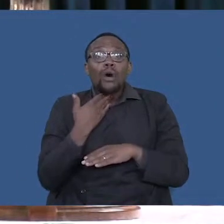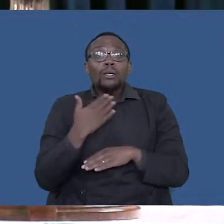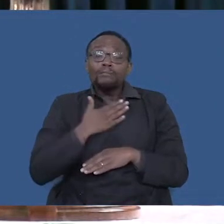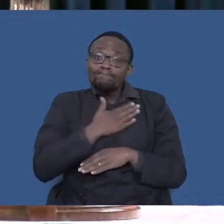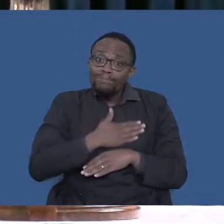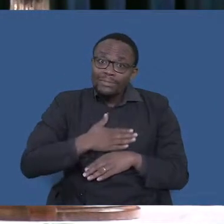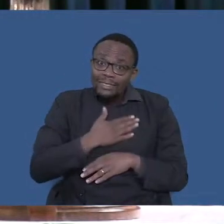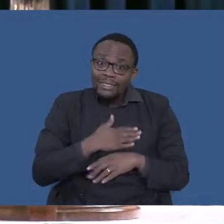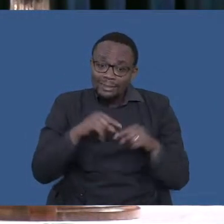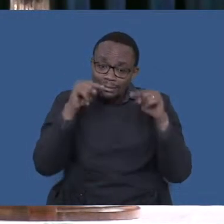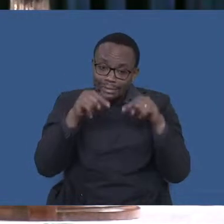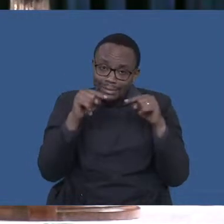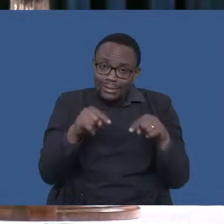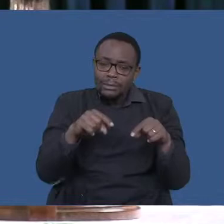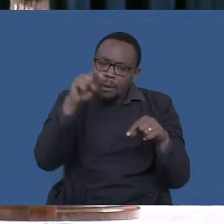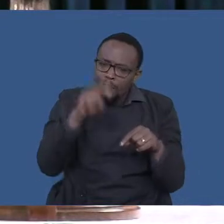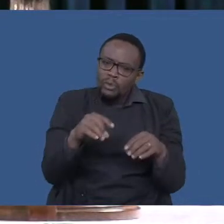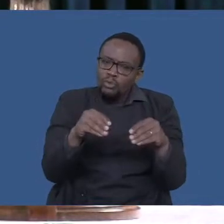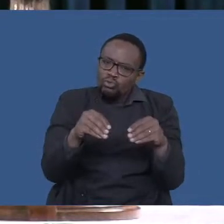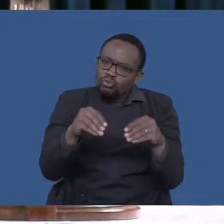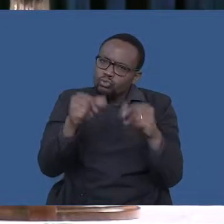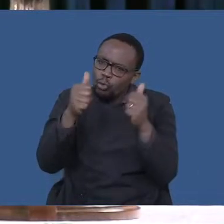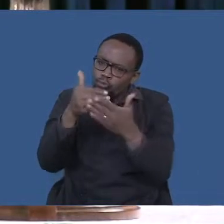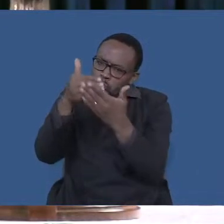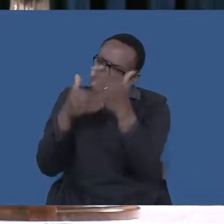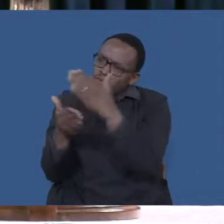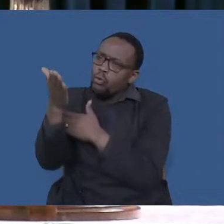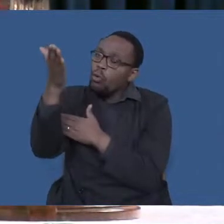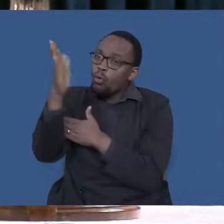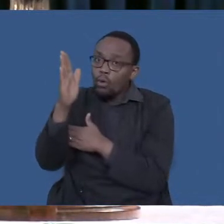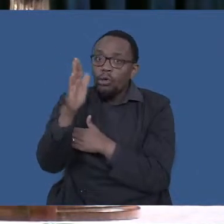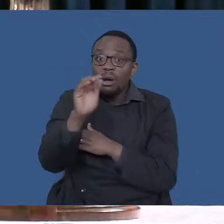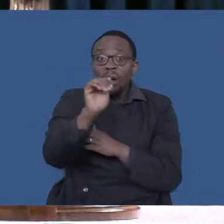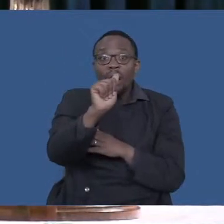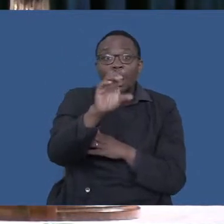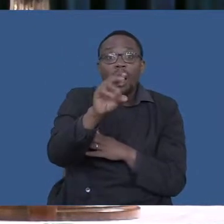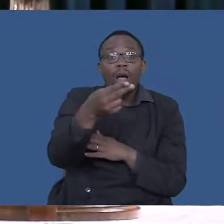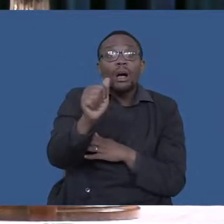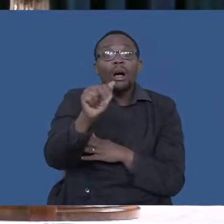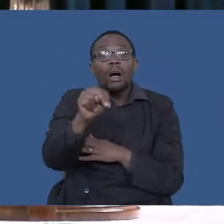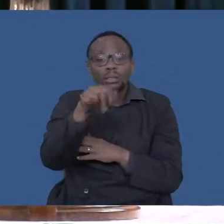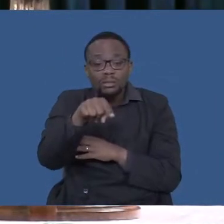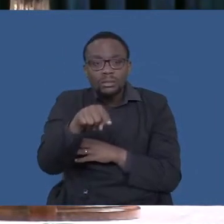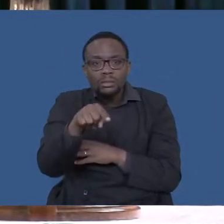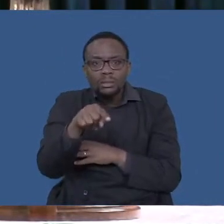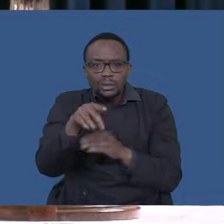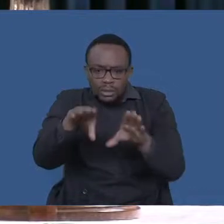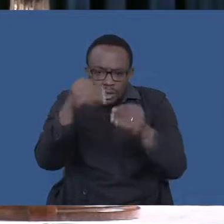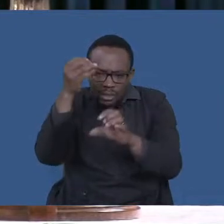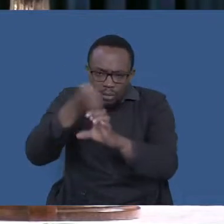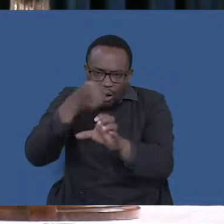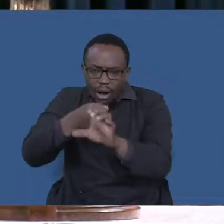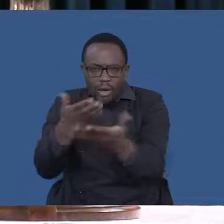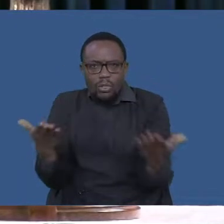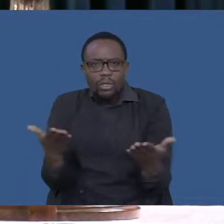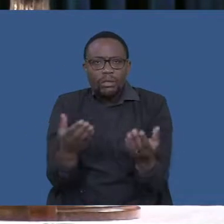and settle it before the Lord. Achan took away forbidden things. How